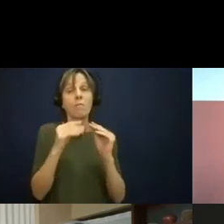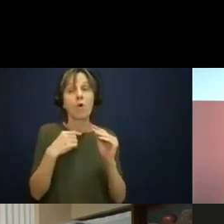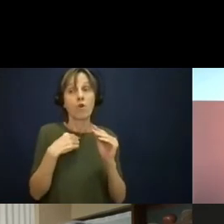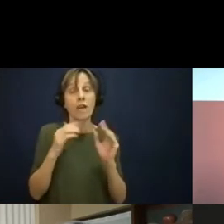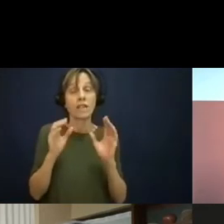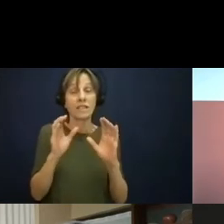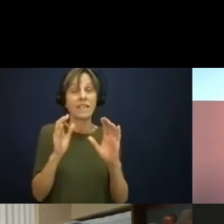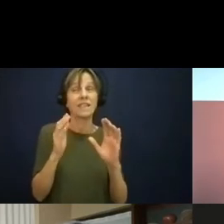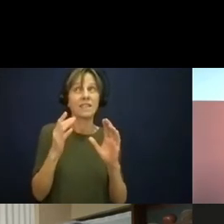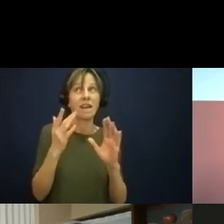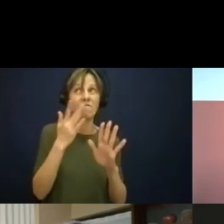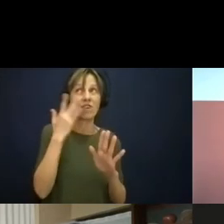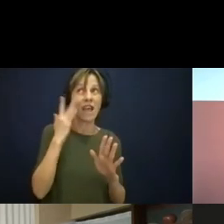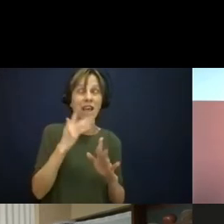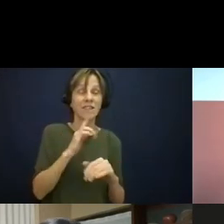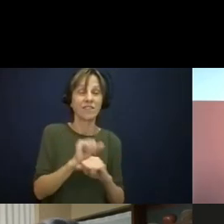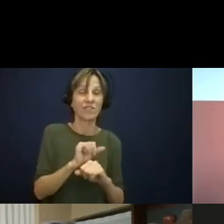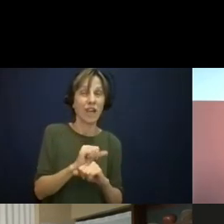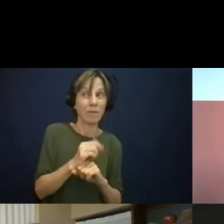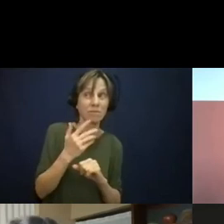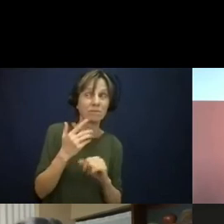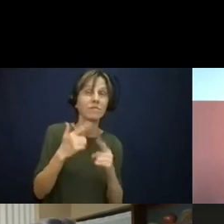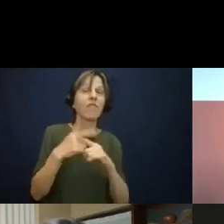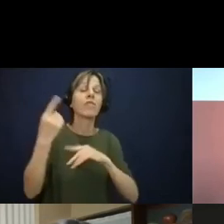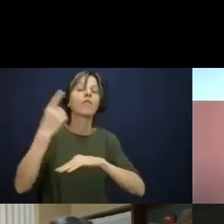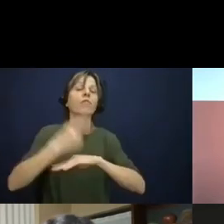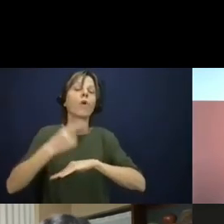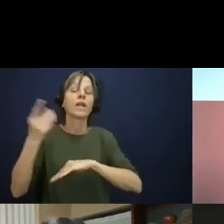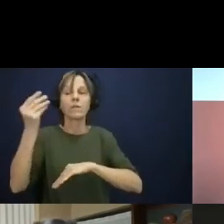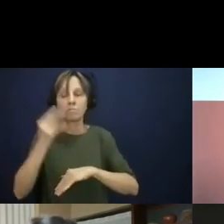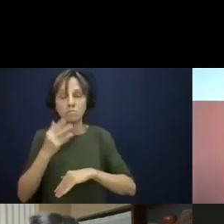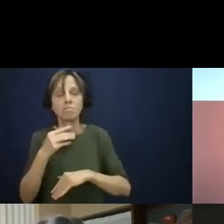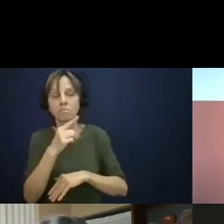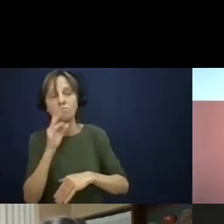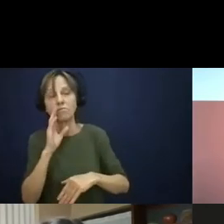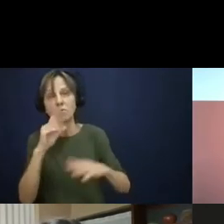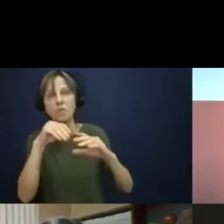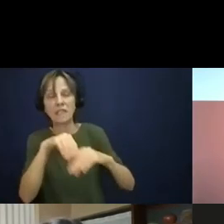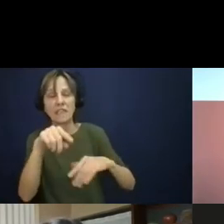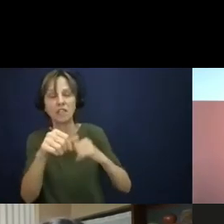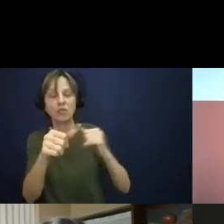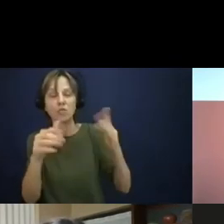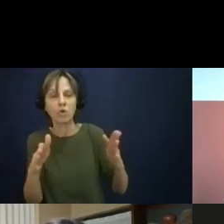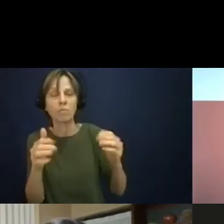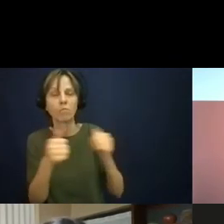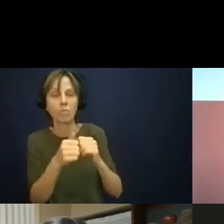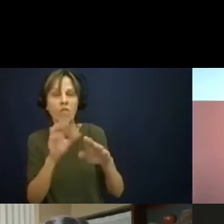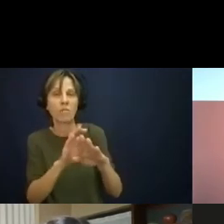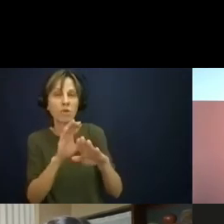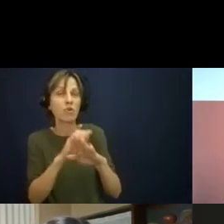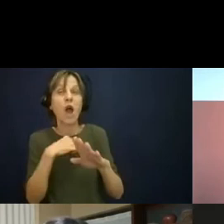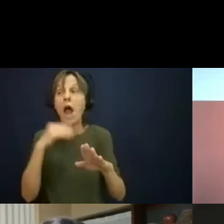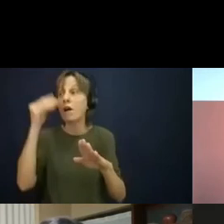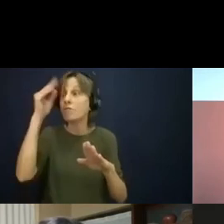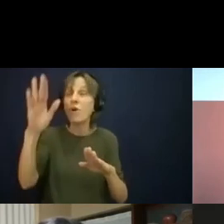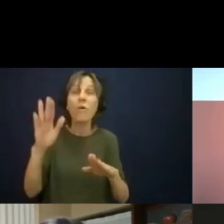right? So one day they say, okay, you're gonna be in this room, and it just happened to be a computer in that room. Because I told them, once this feel like a